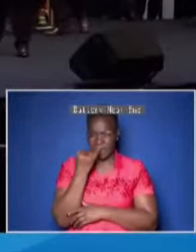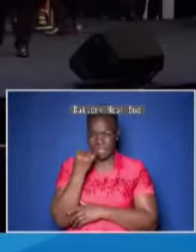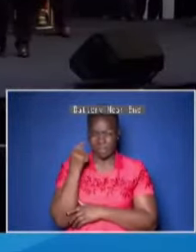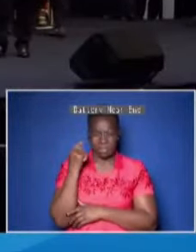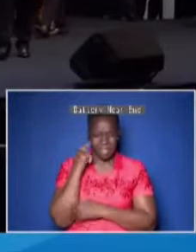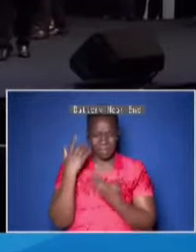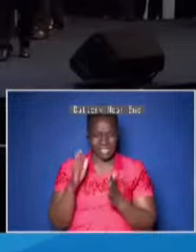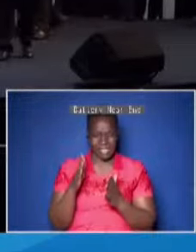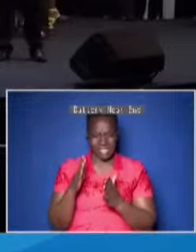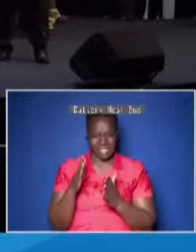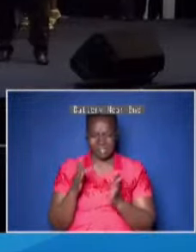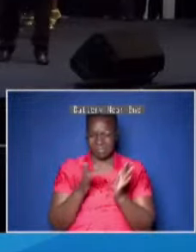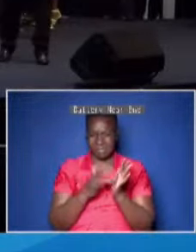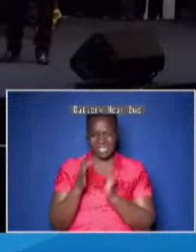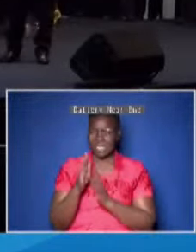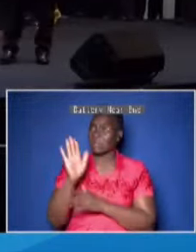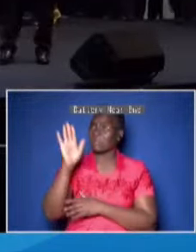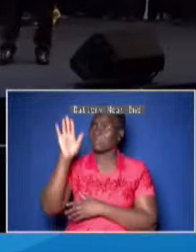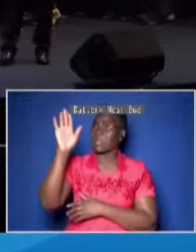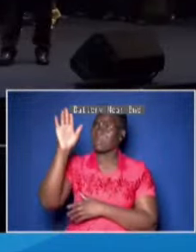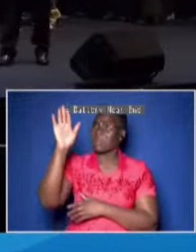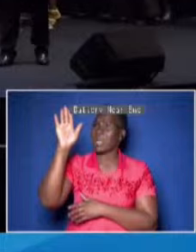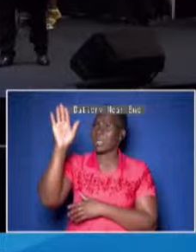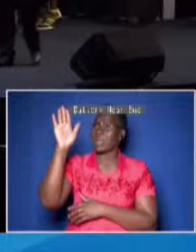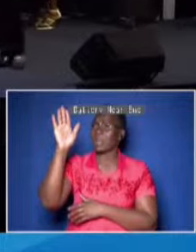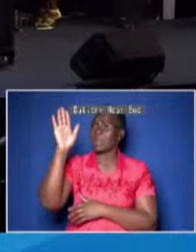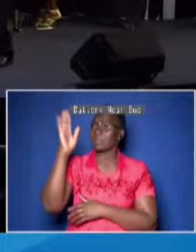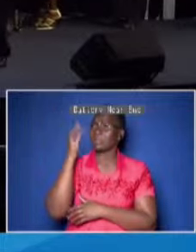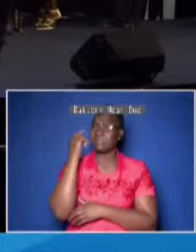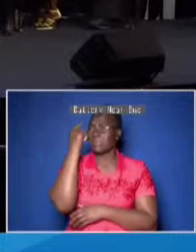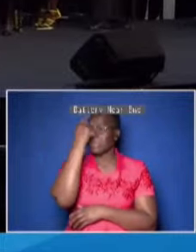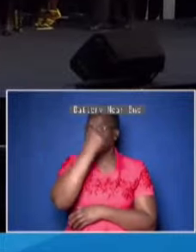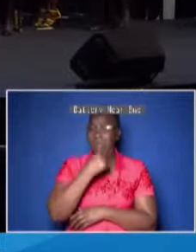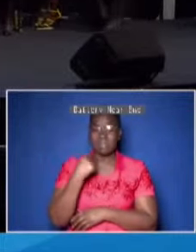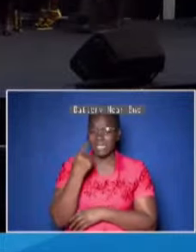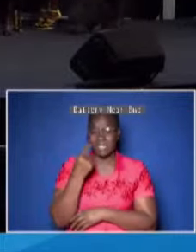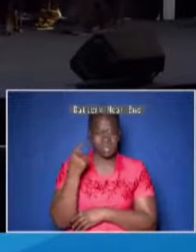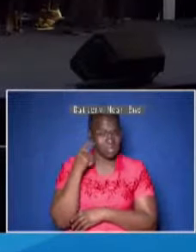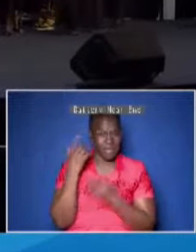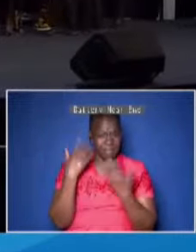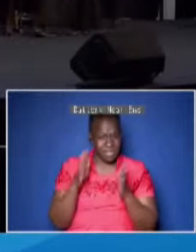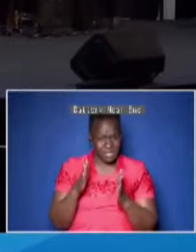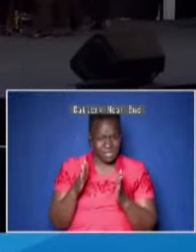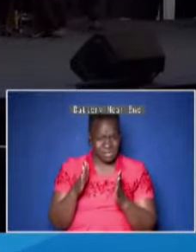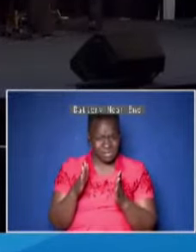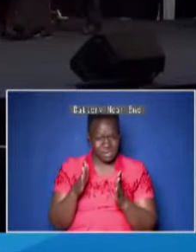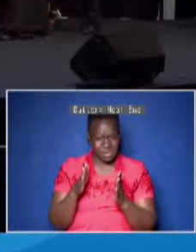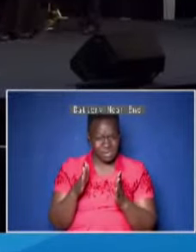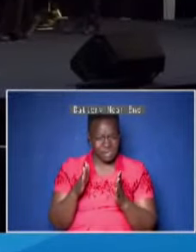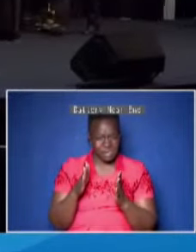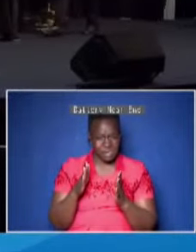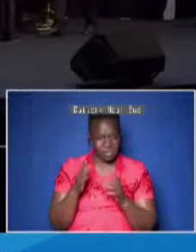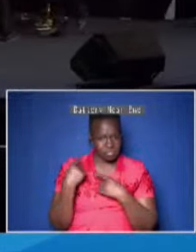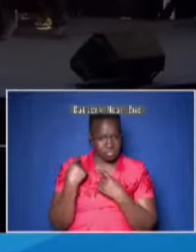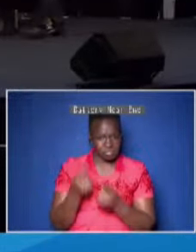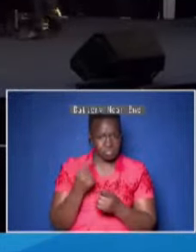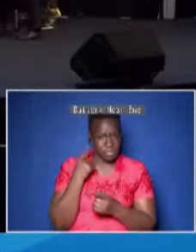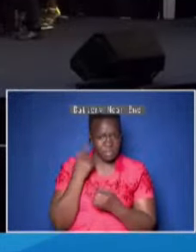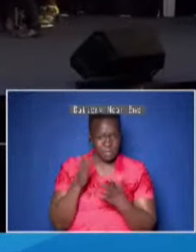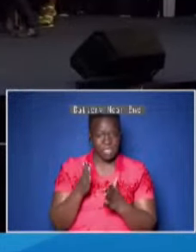image Jesus image how many have wave at me image that's